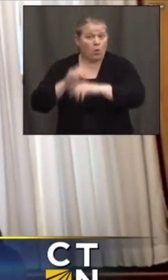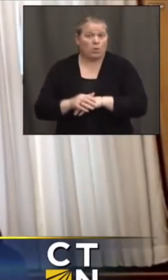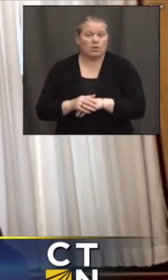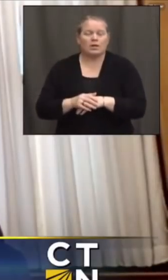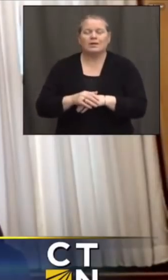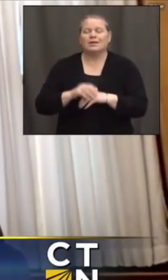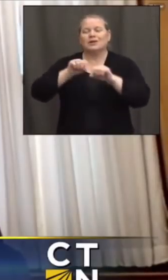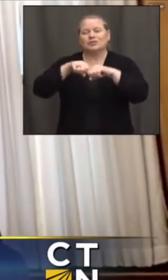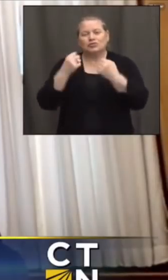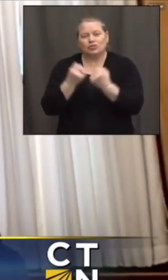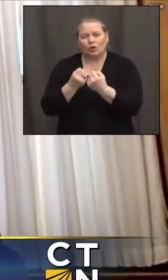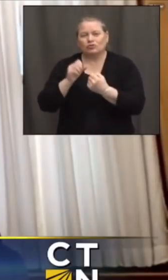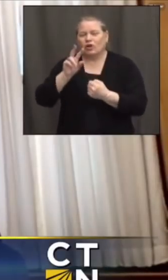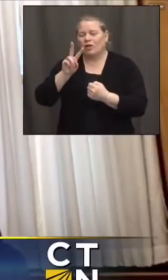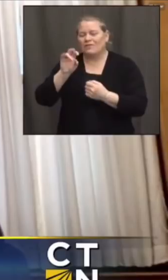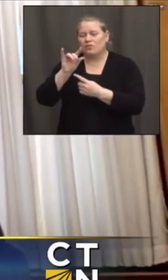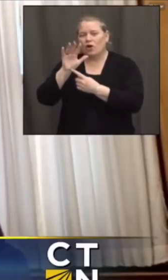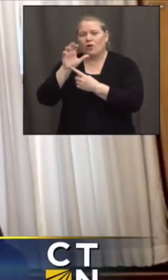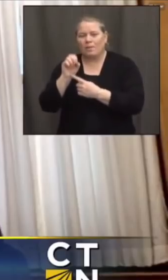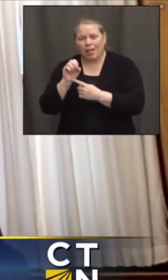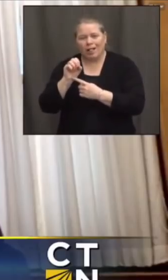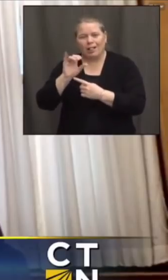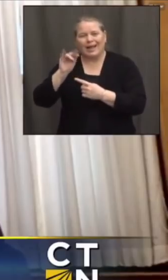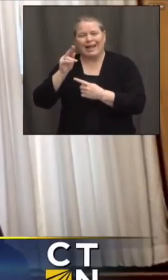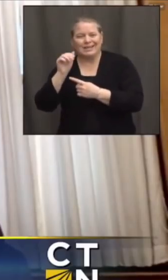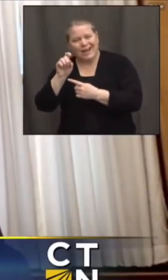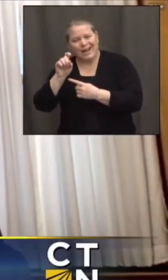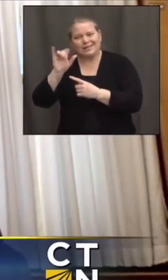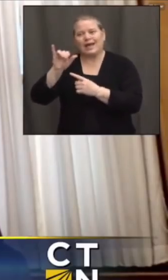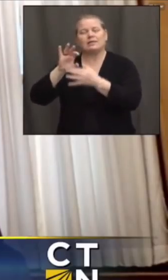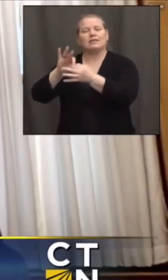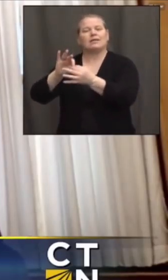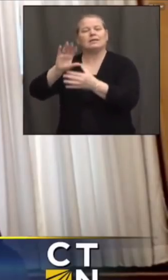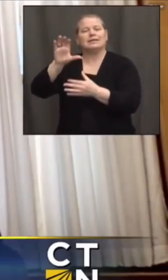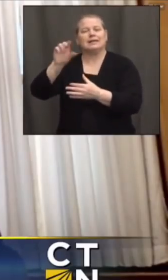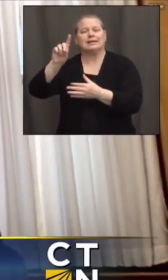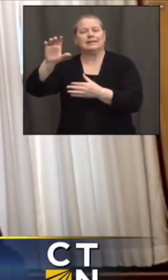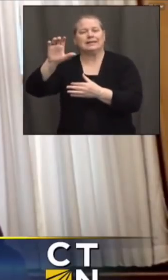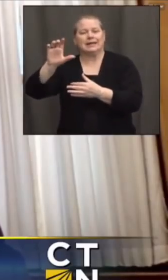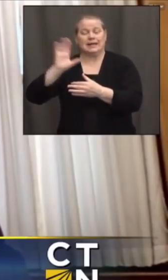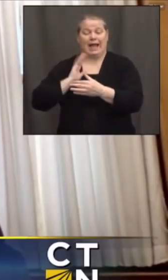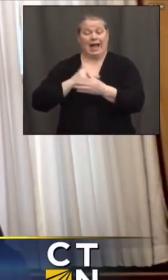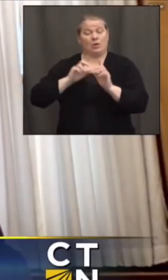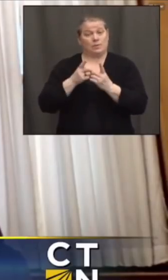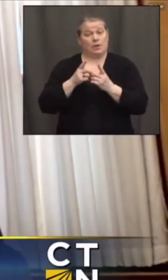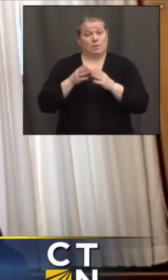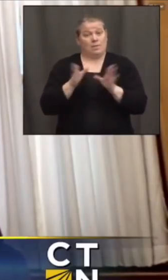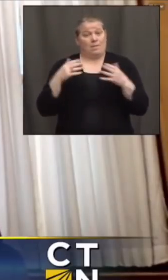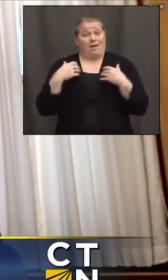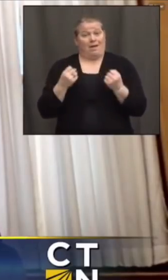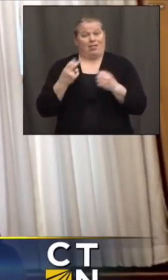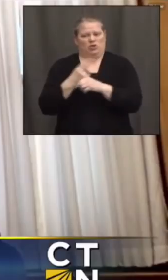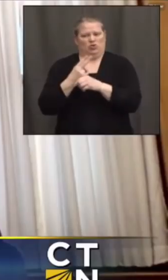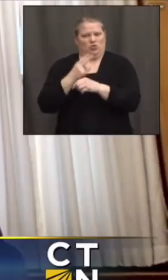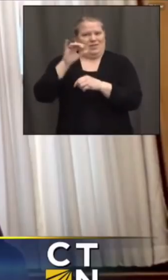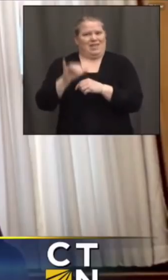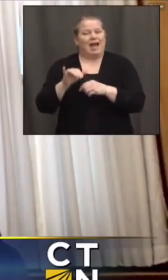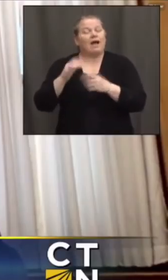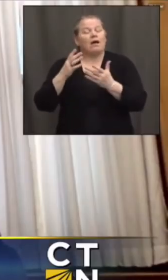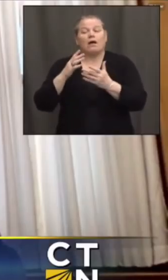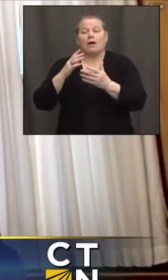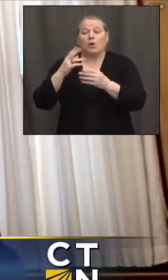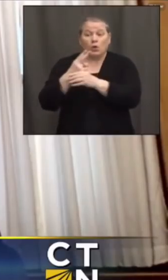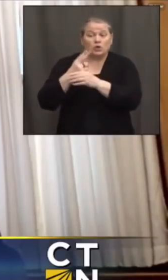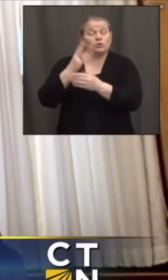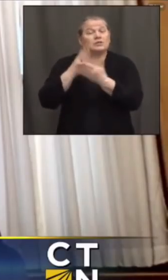a CDC measure that our Department of Public Health is using to really analyze all the way down to the census tract level that we'll be